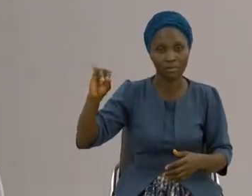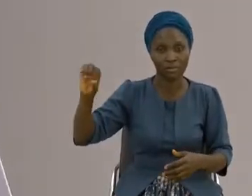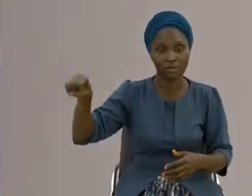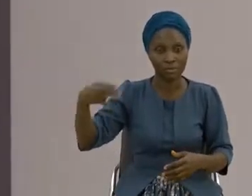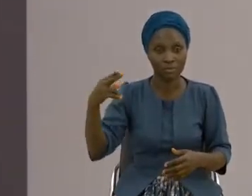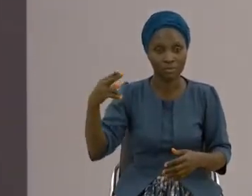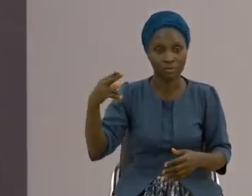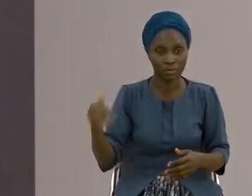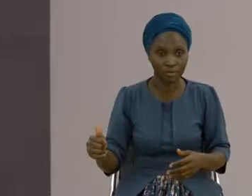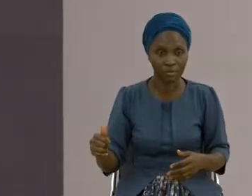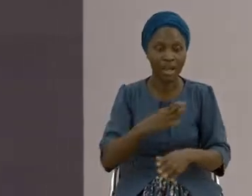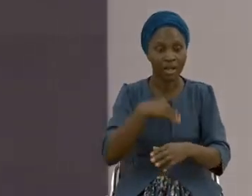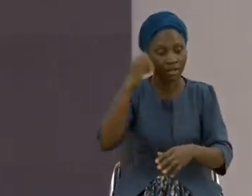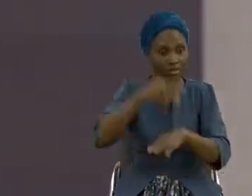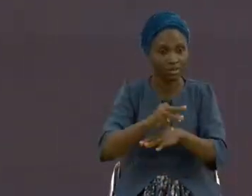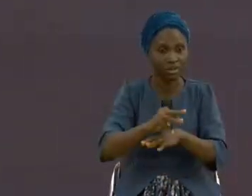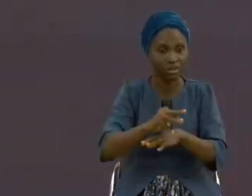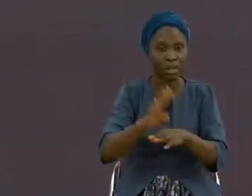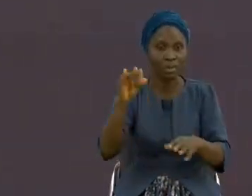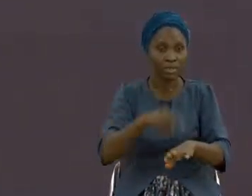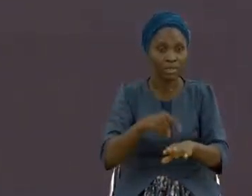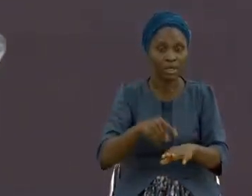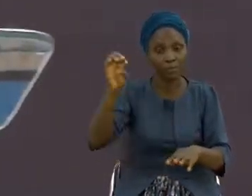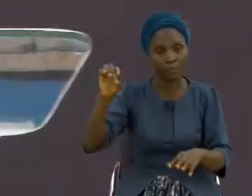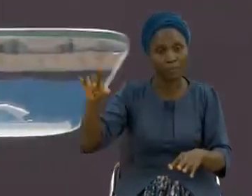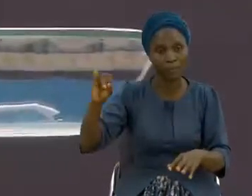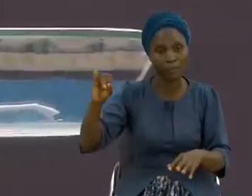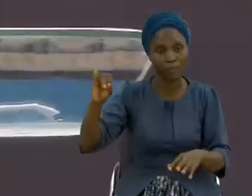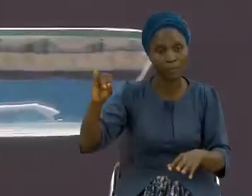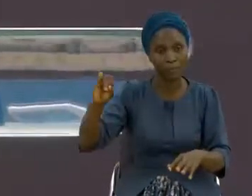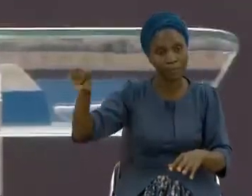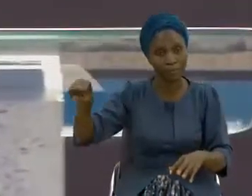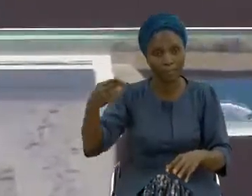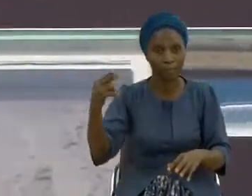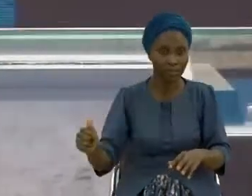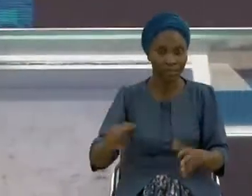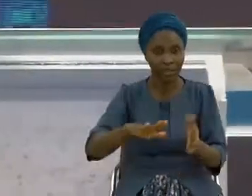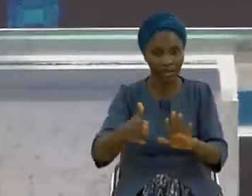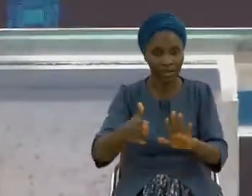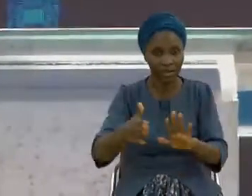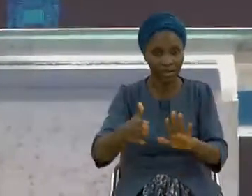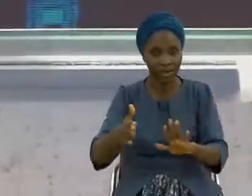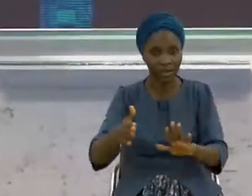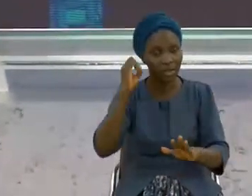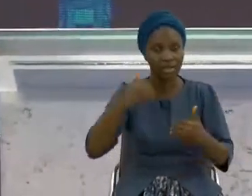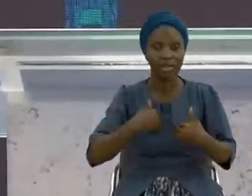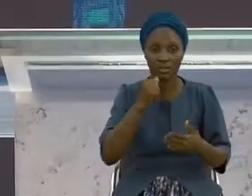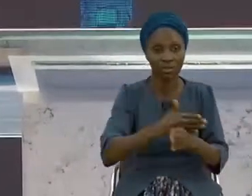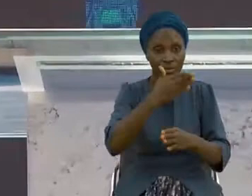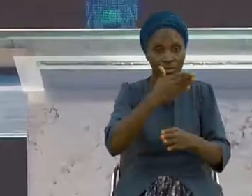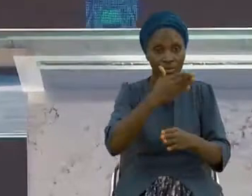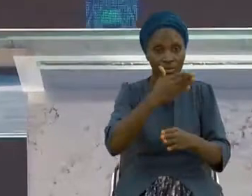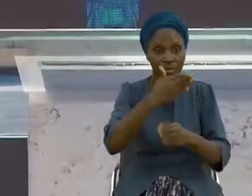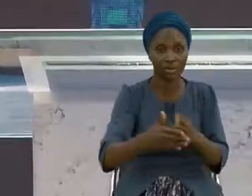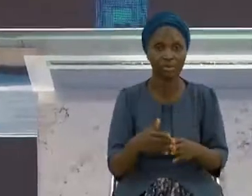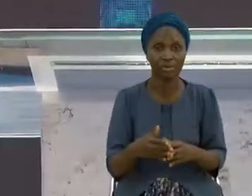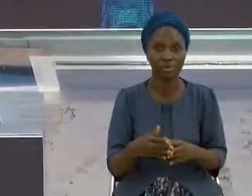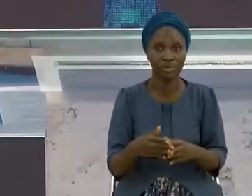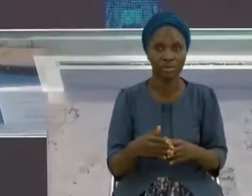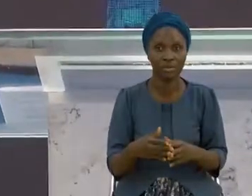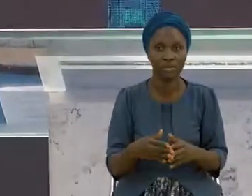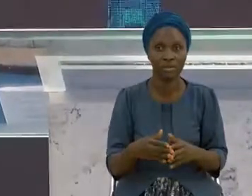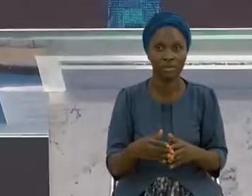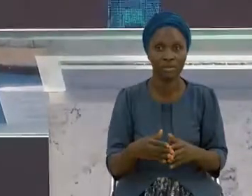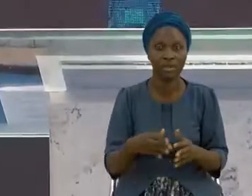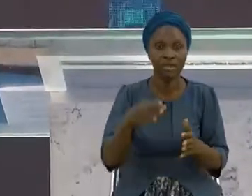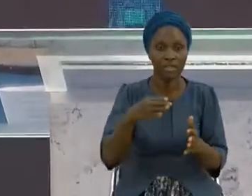it had not completed the double miracle it remains one that